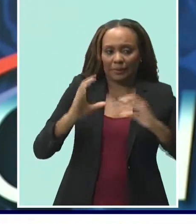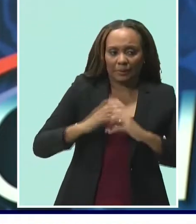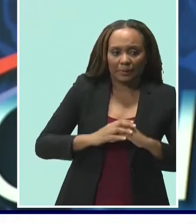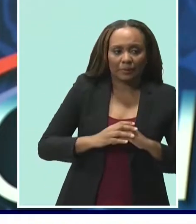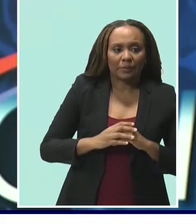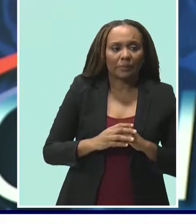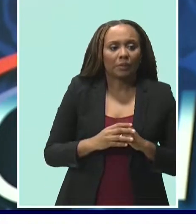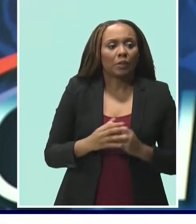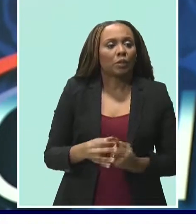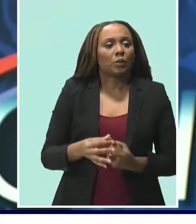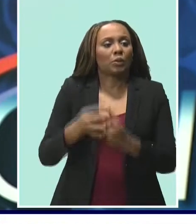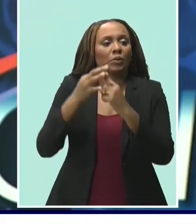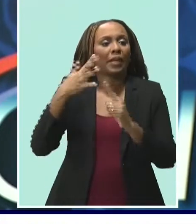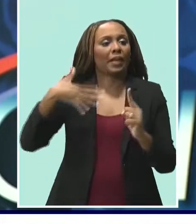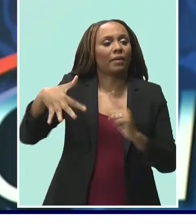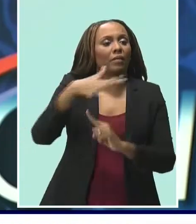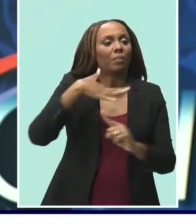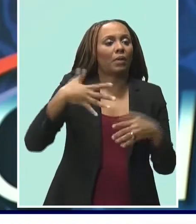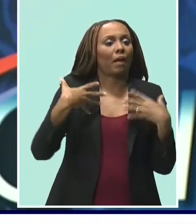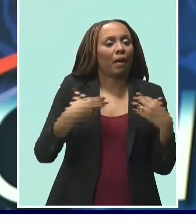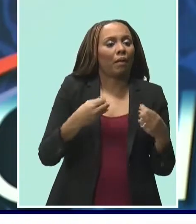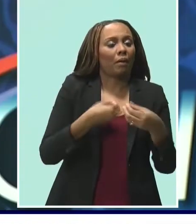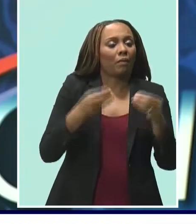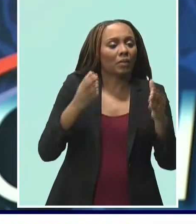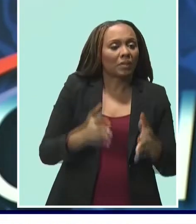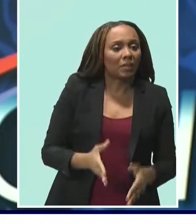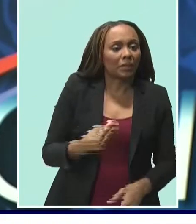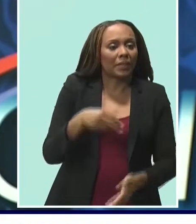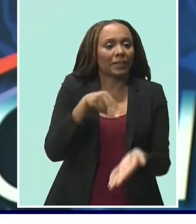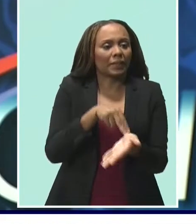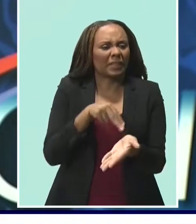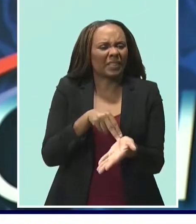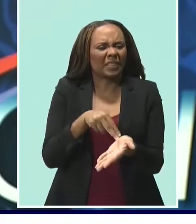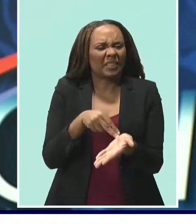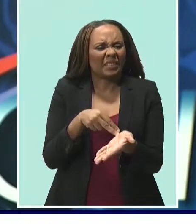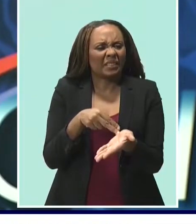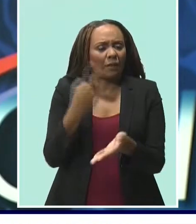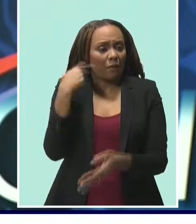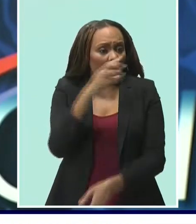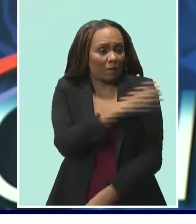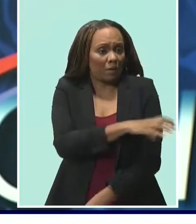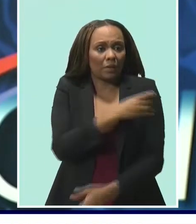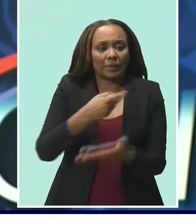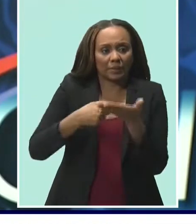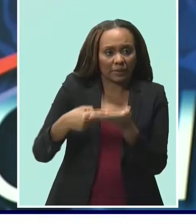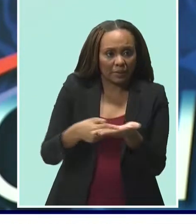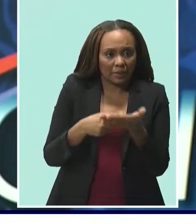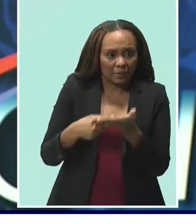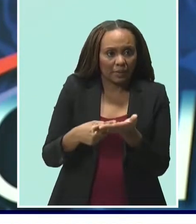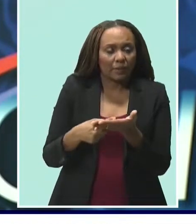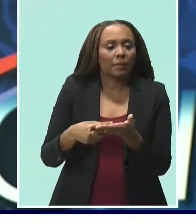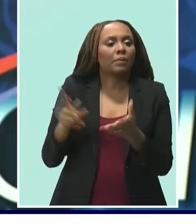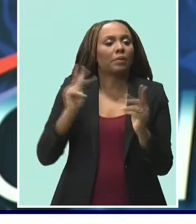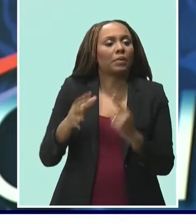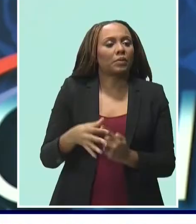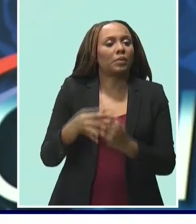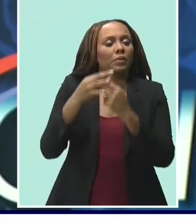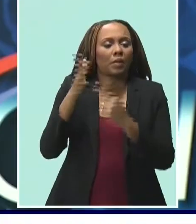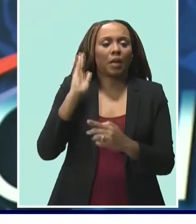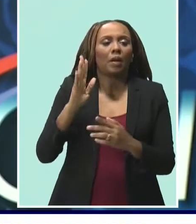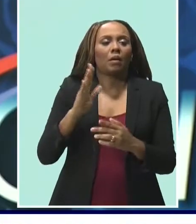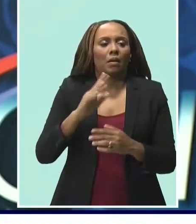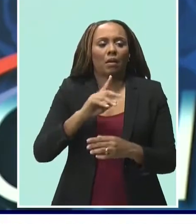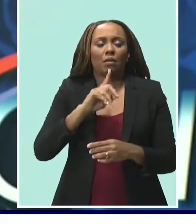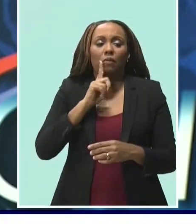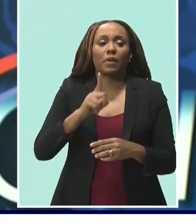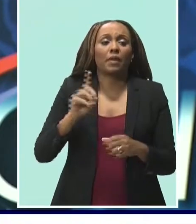of environmental health officers and nurses at the polyclinics was also discussed. She says the appointments have been made and are effective from